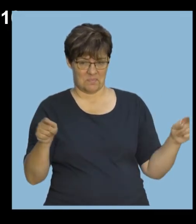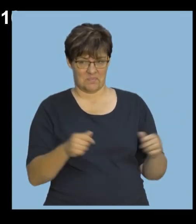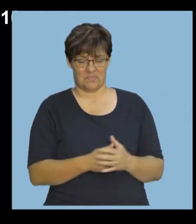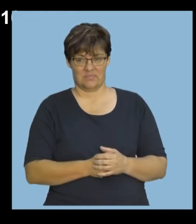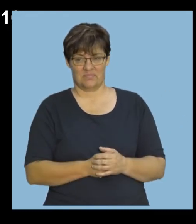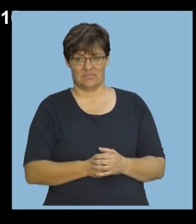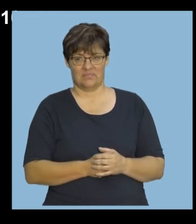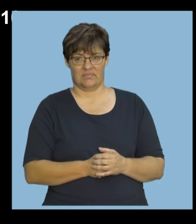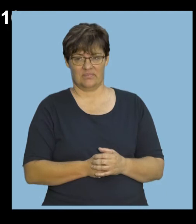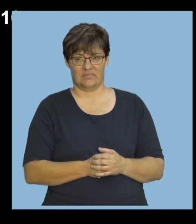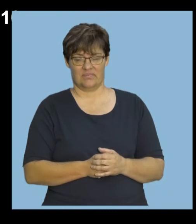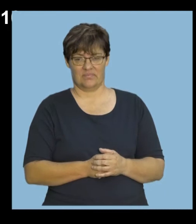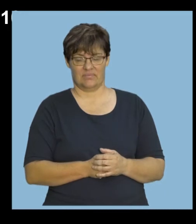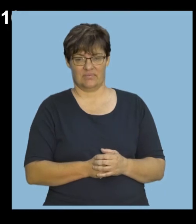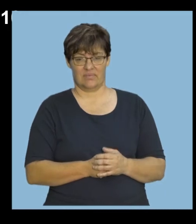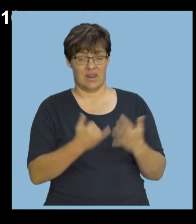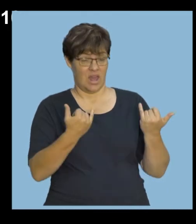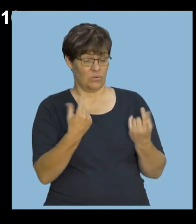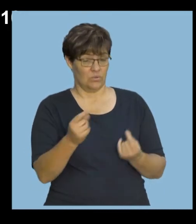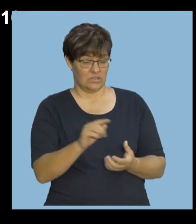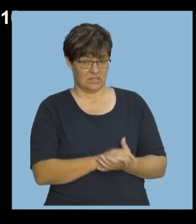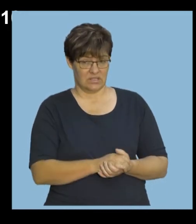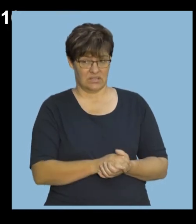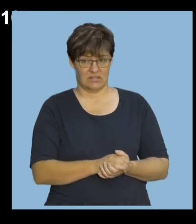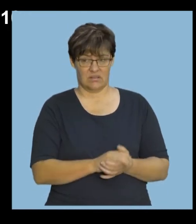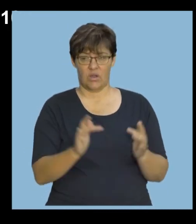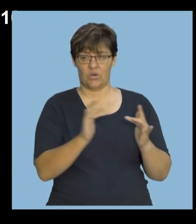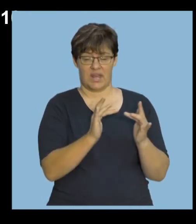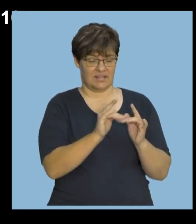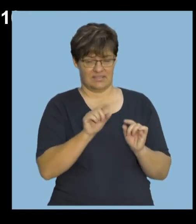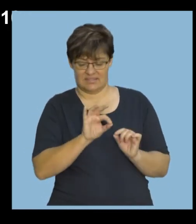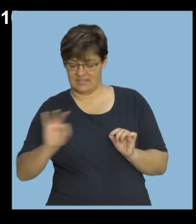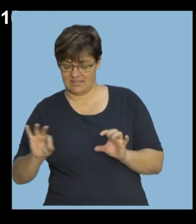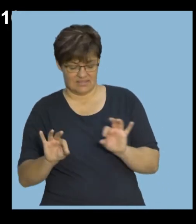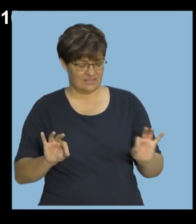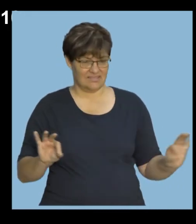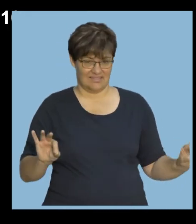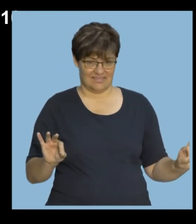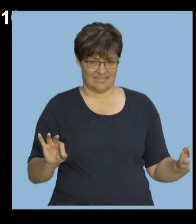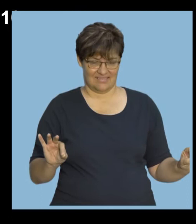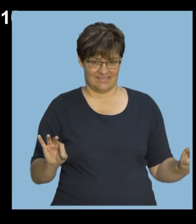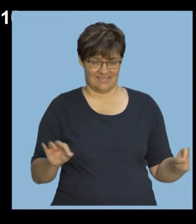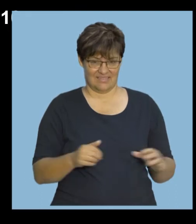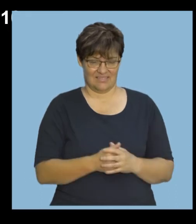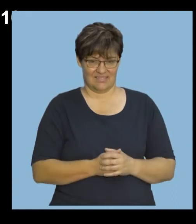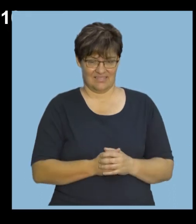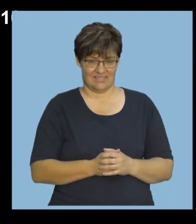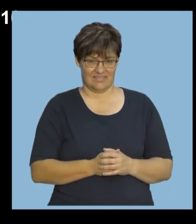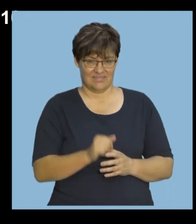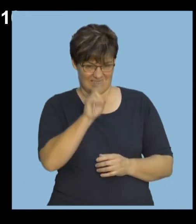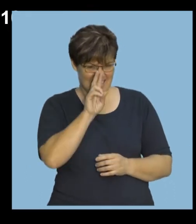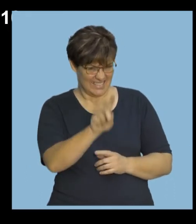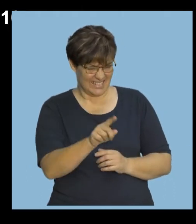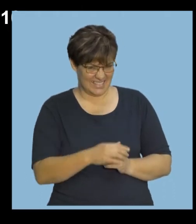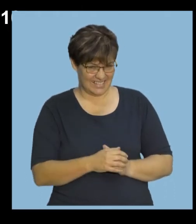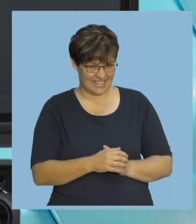there. So this is what we do now. We connect our minimum, and we connect our maximum.